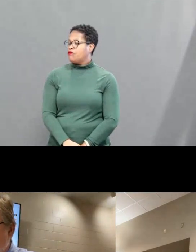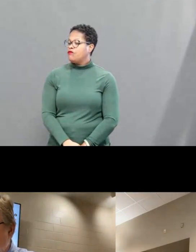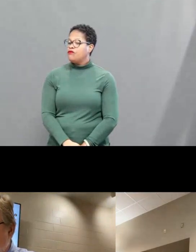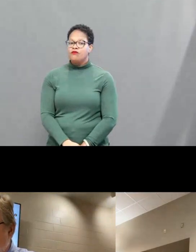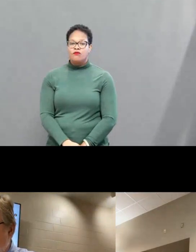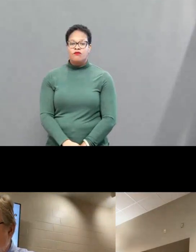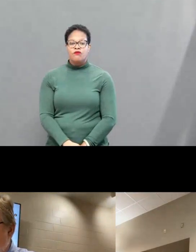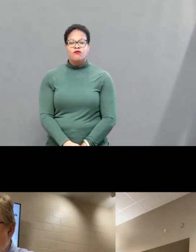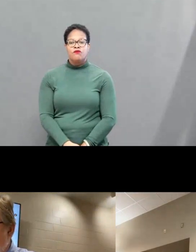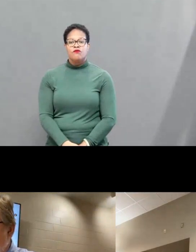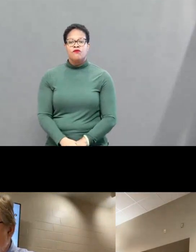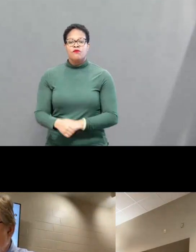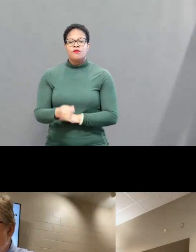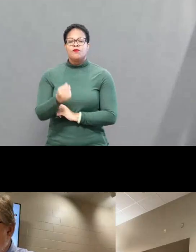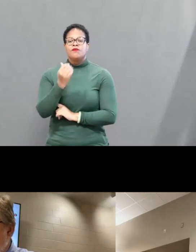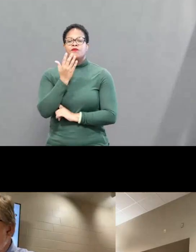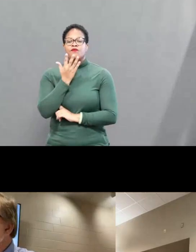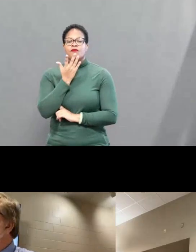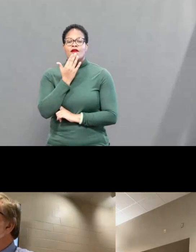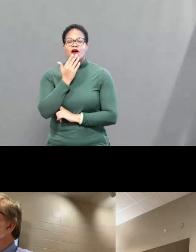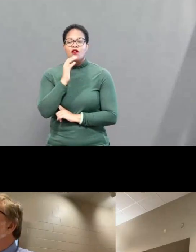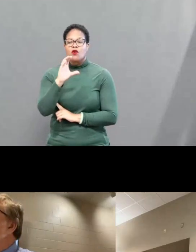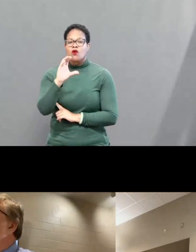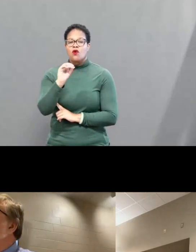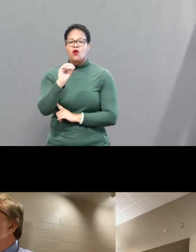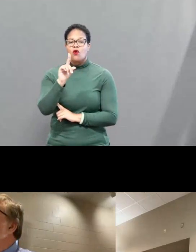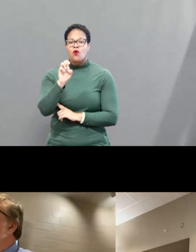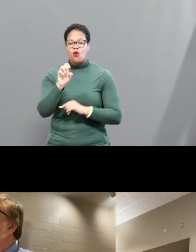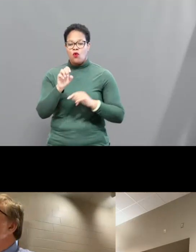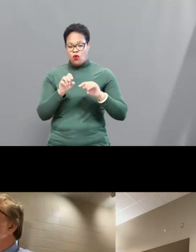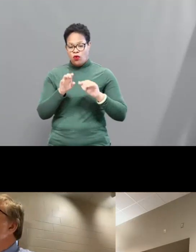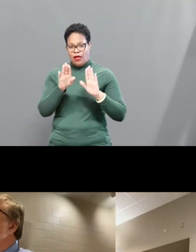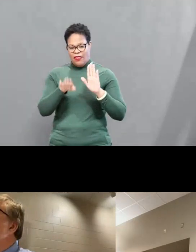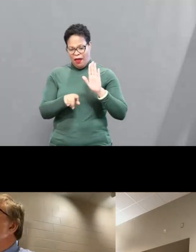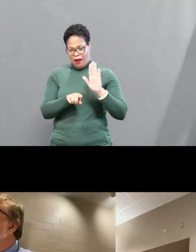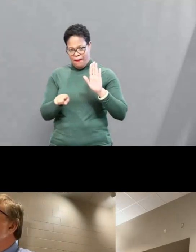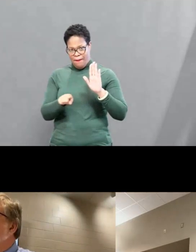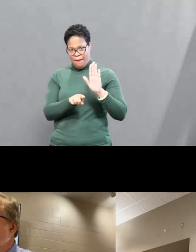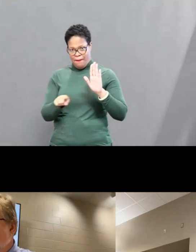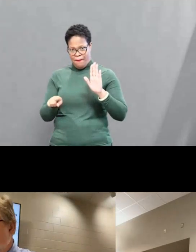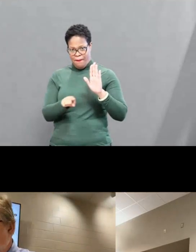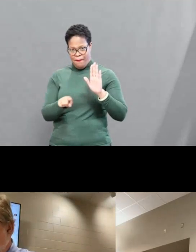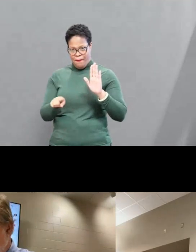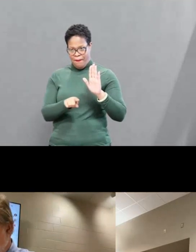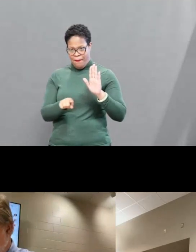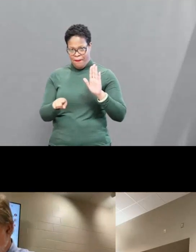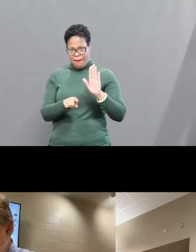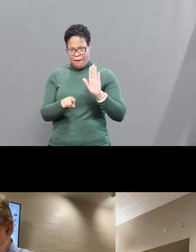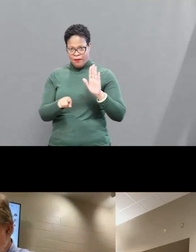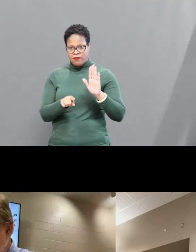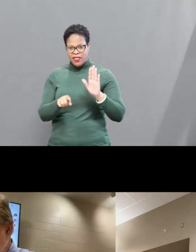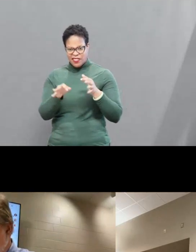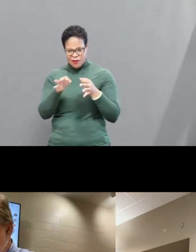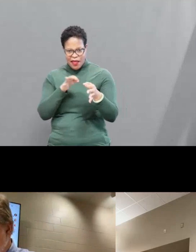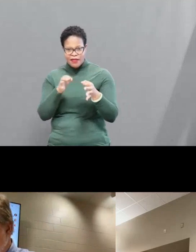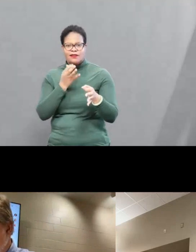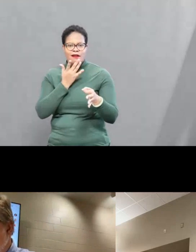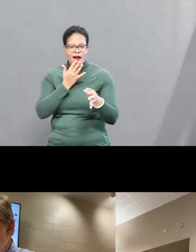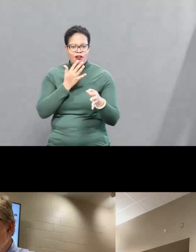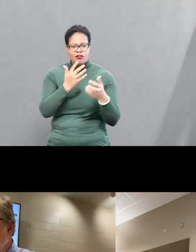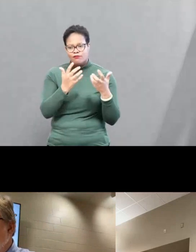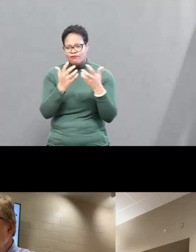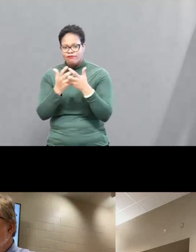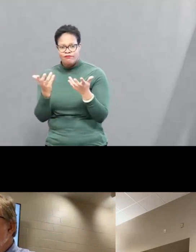And your color coding at the bottom tells you what the colors are on the calendar